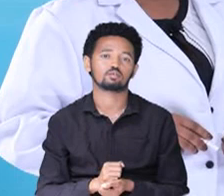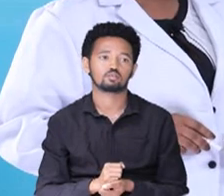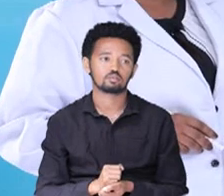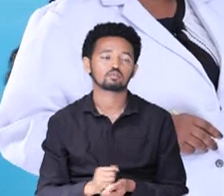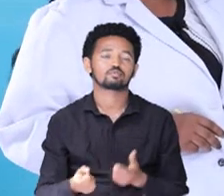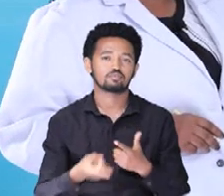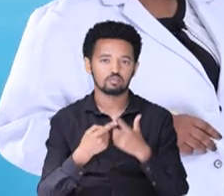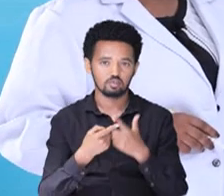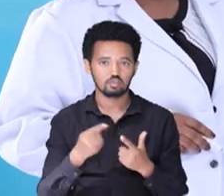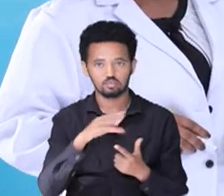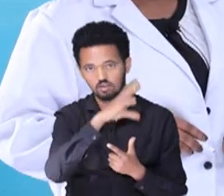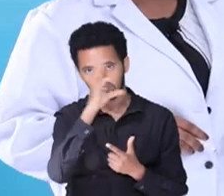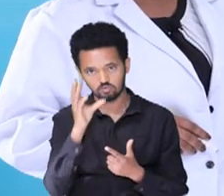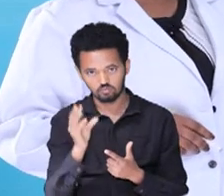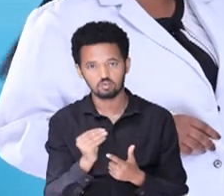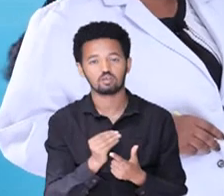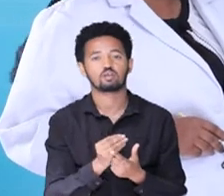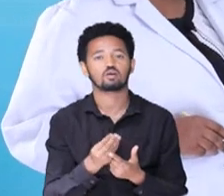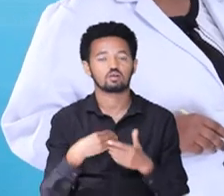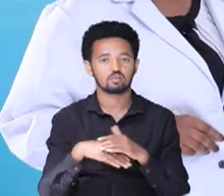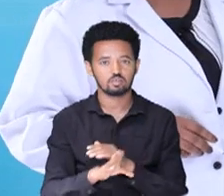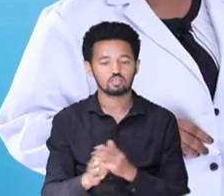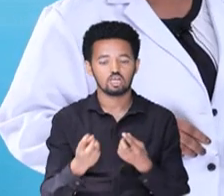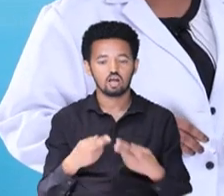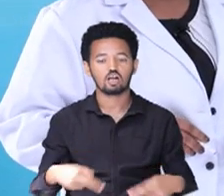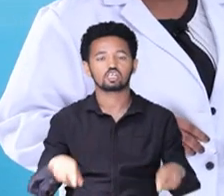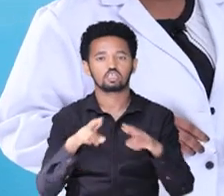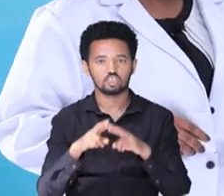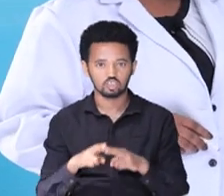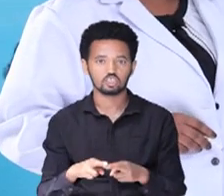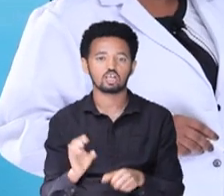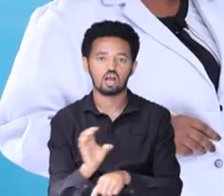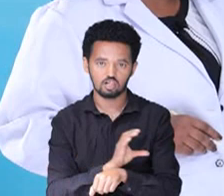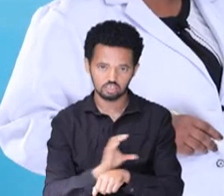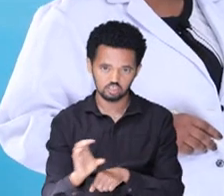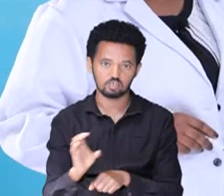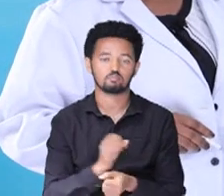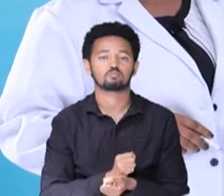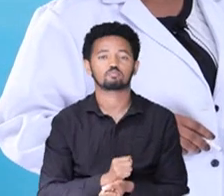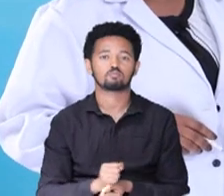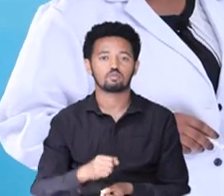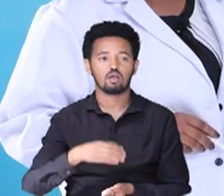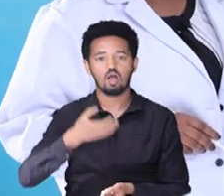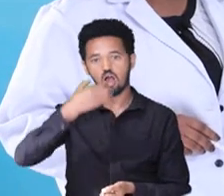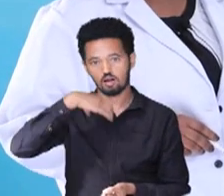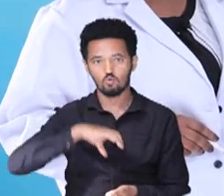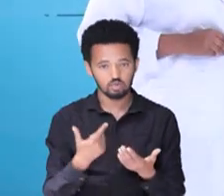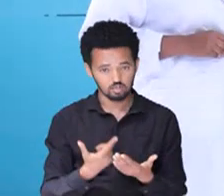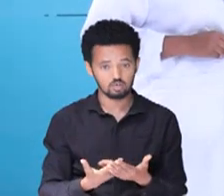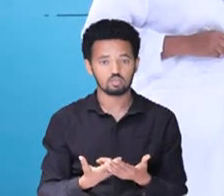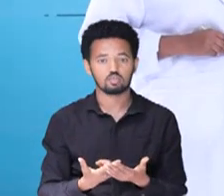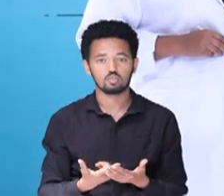African soil is pedocalc. This rich in calcium carbonate. mostly found in the arid